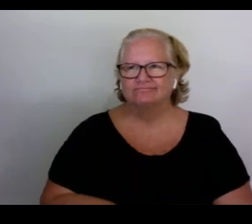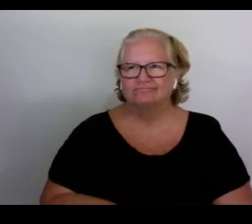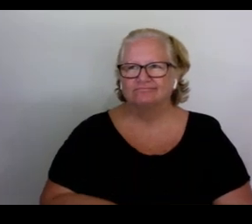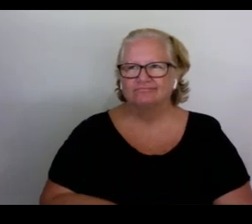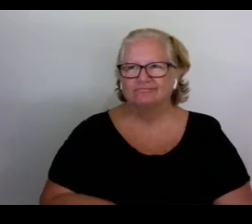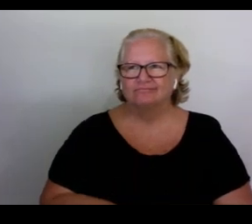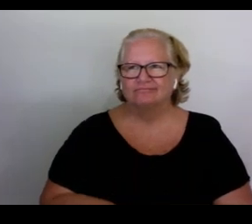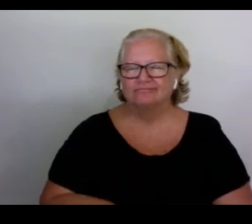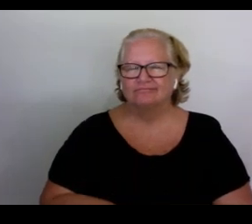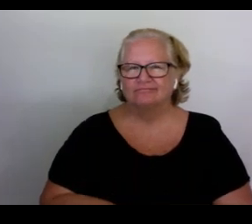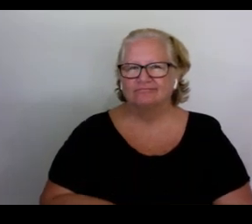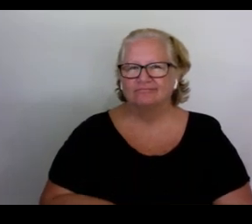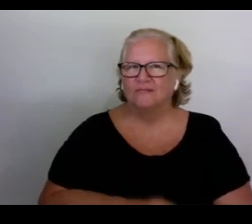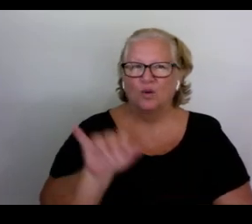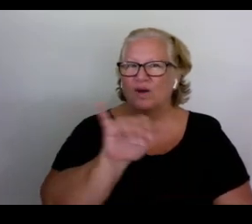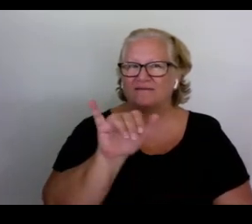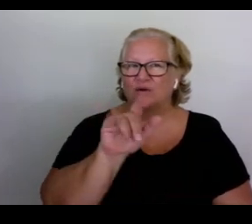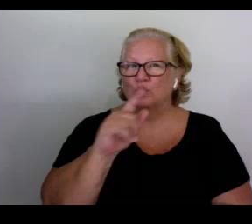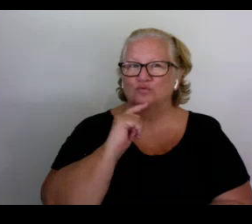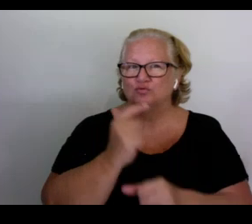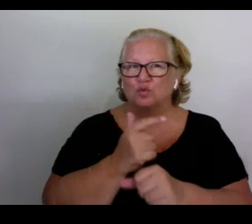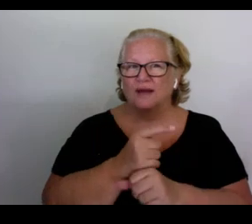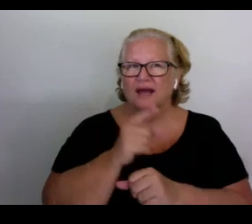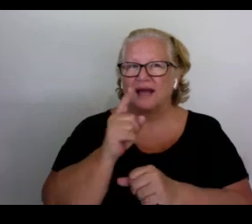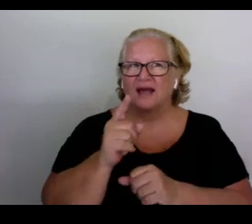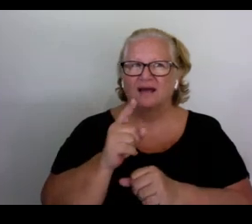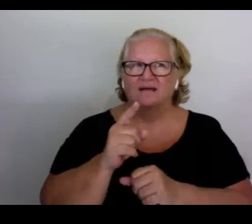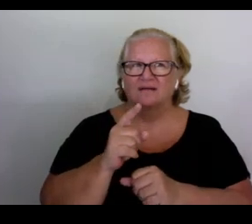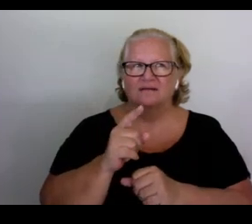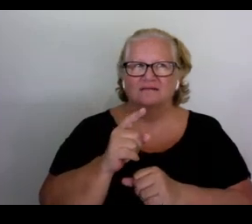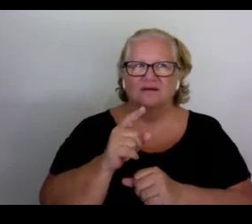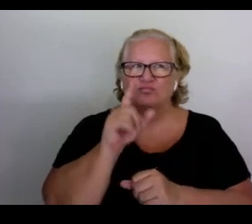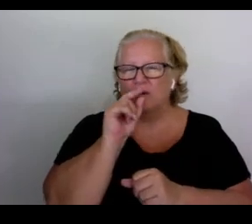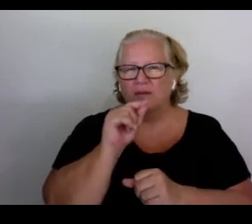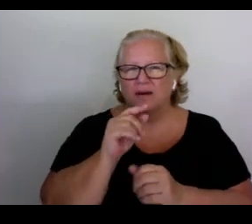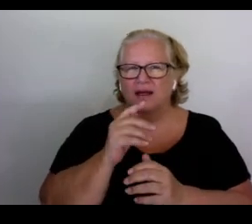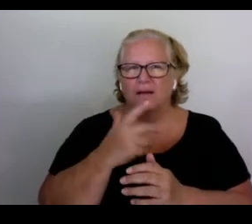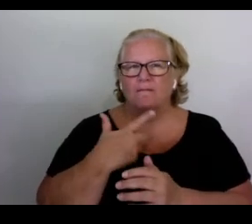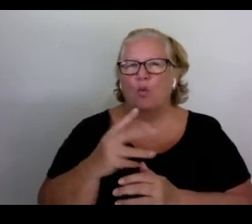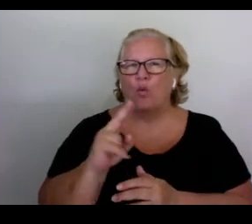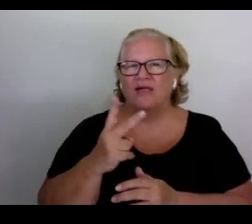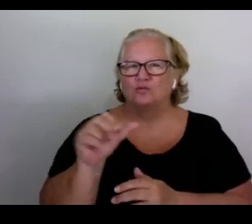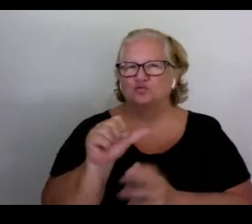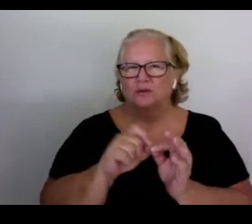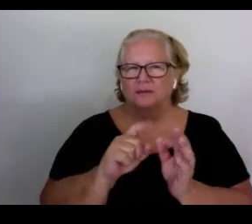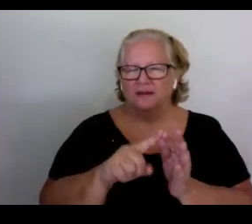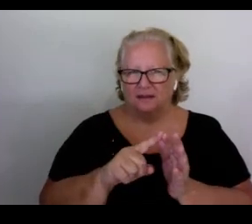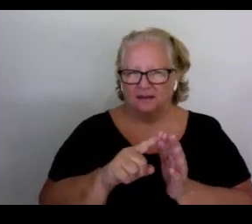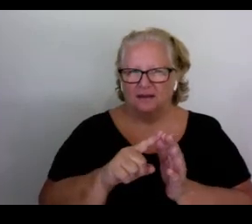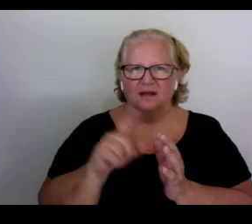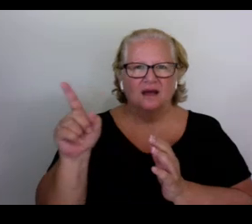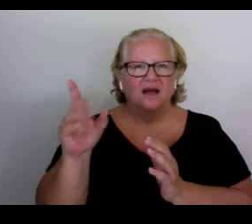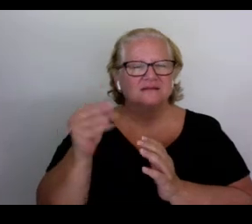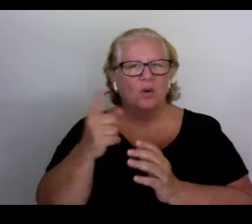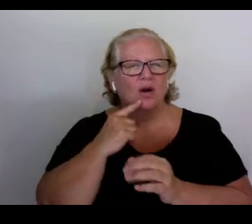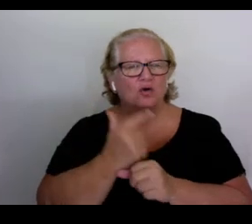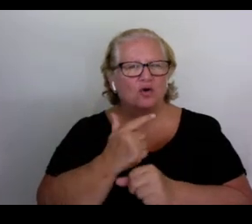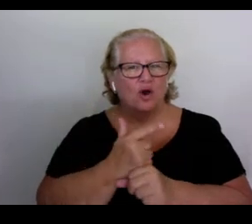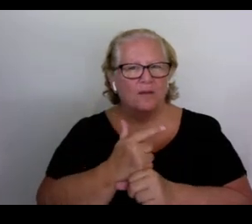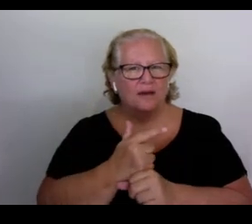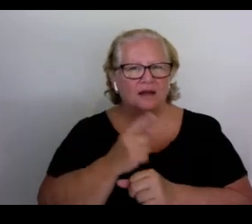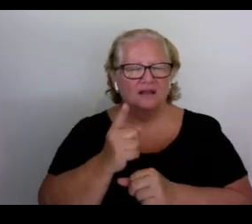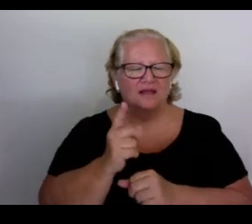whichever one you're talking about, it's probably larger than it should be. Okay. Someone's just made a comment. They said